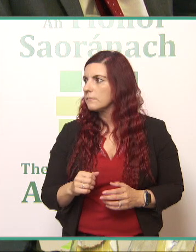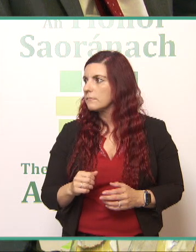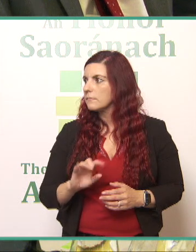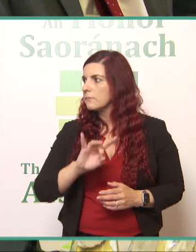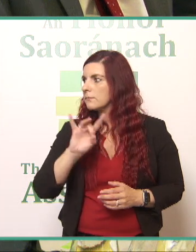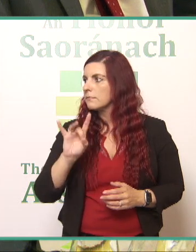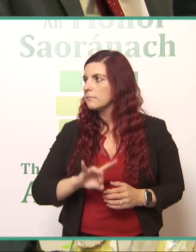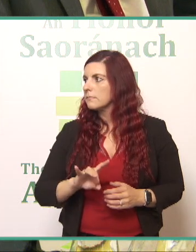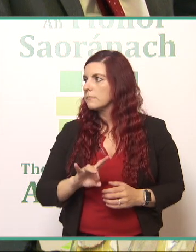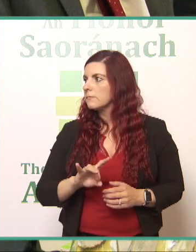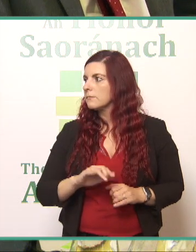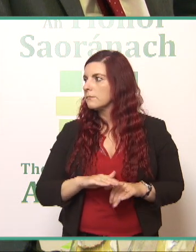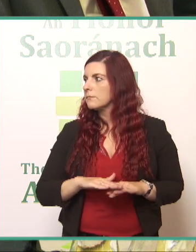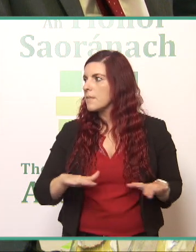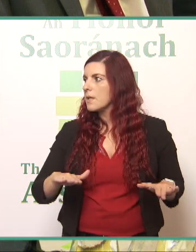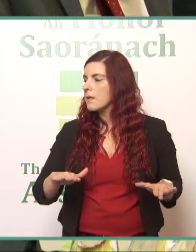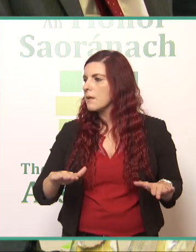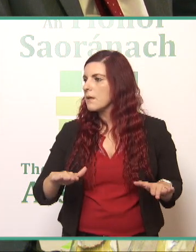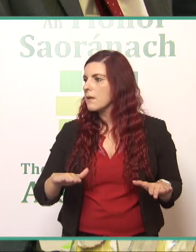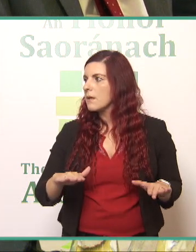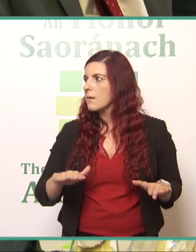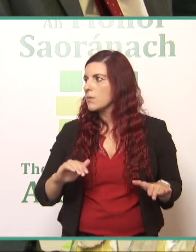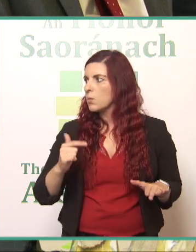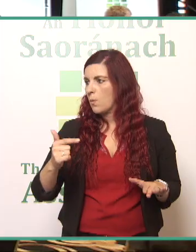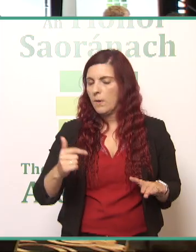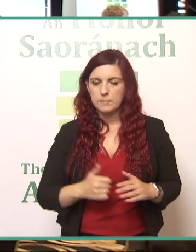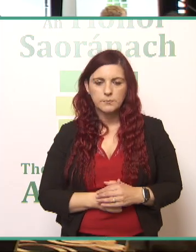Thanks, Caroline. Get the microphone to Emma.